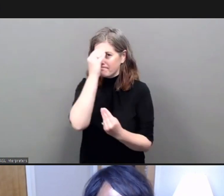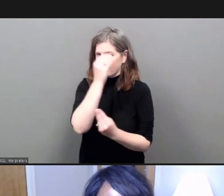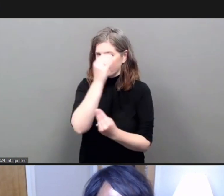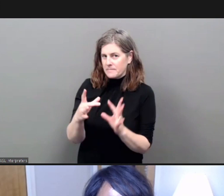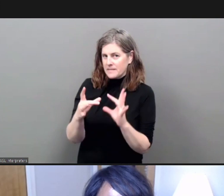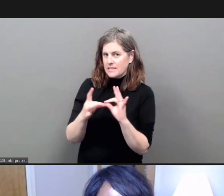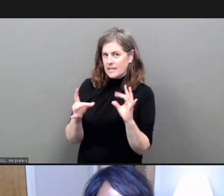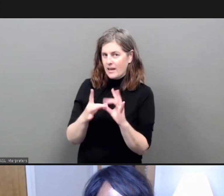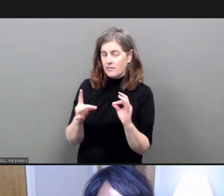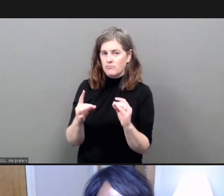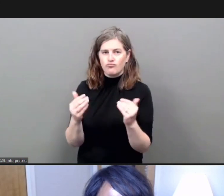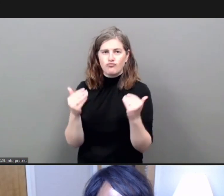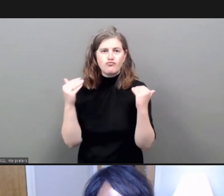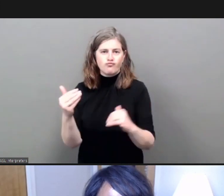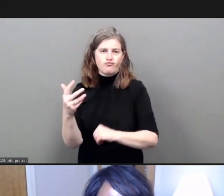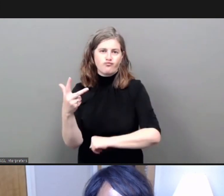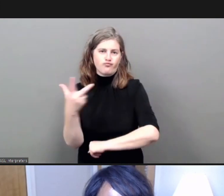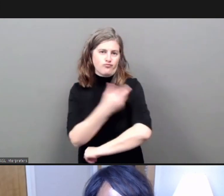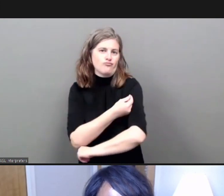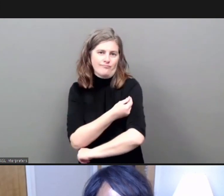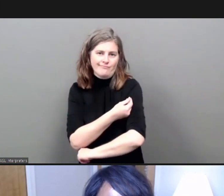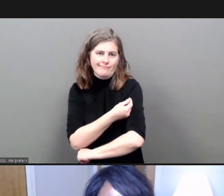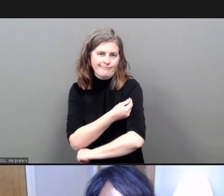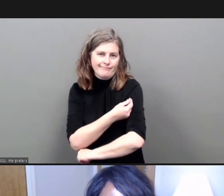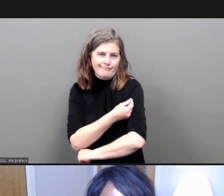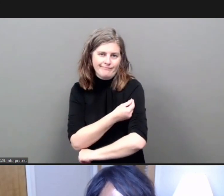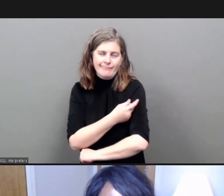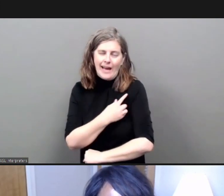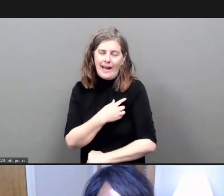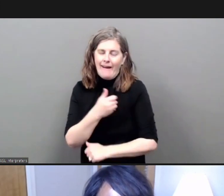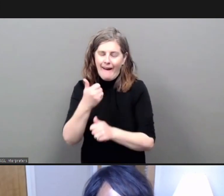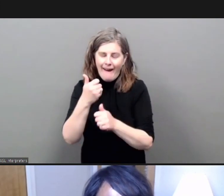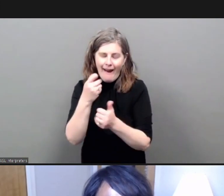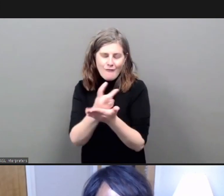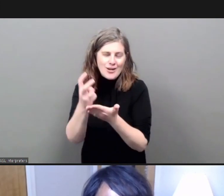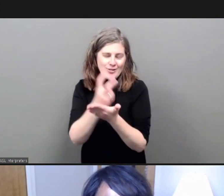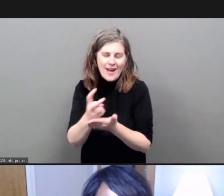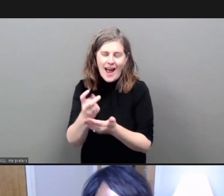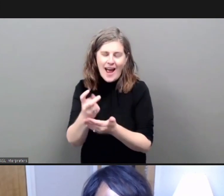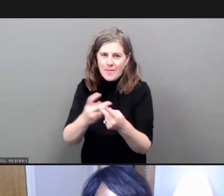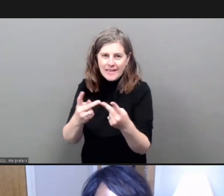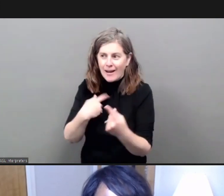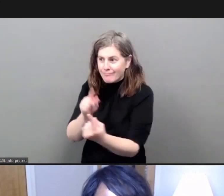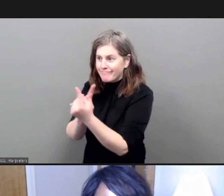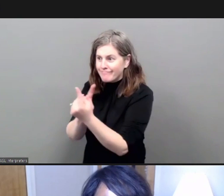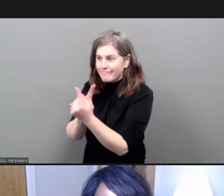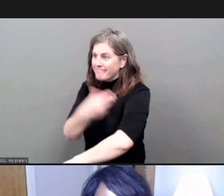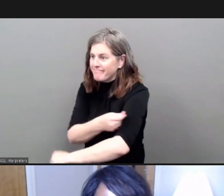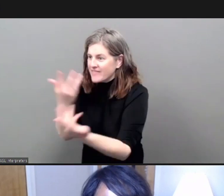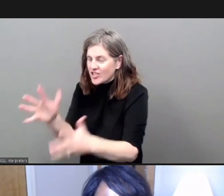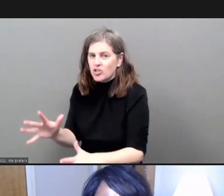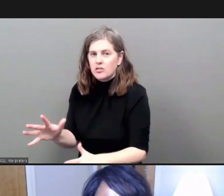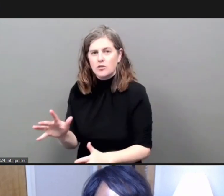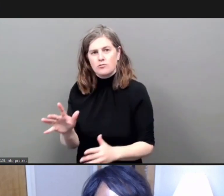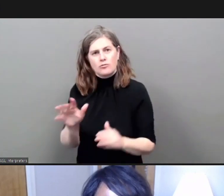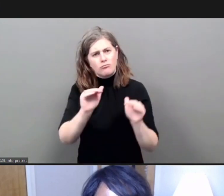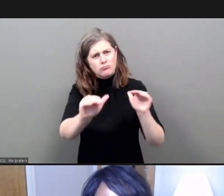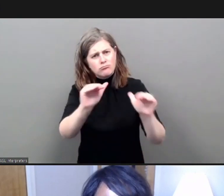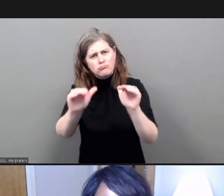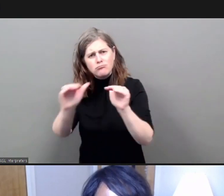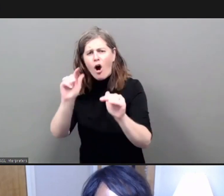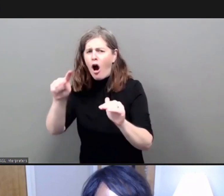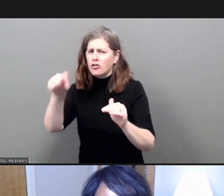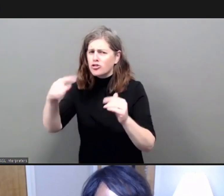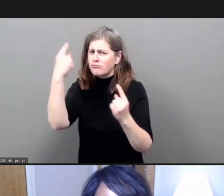say get vaccinated, just because I would say that every place I go. And everyone should really consider